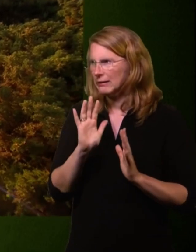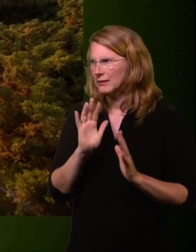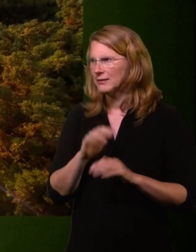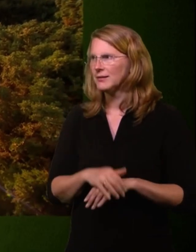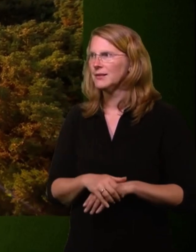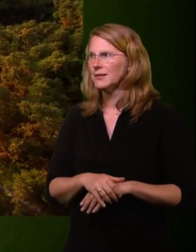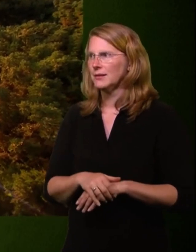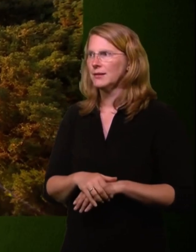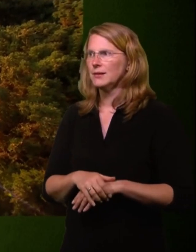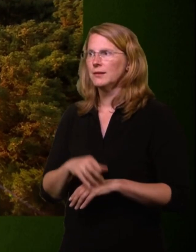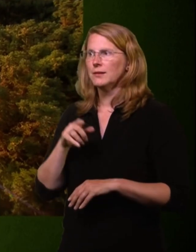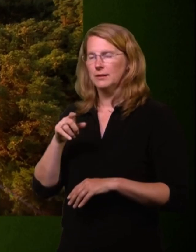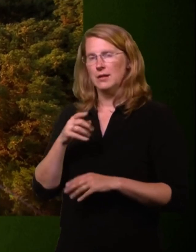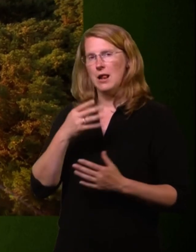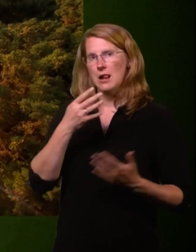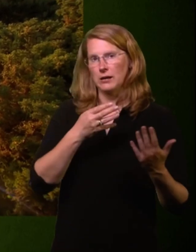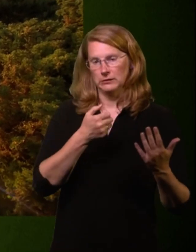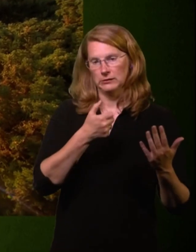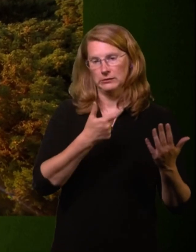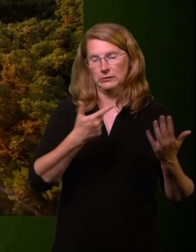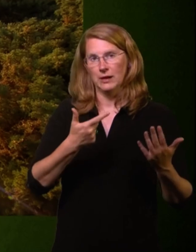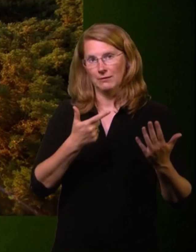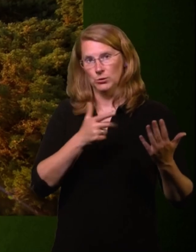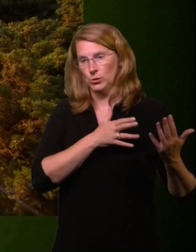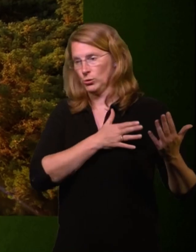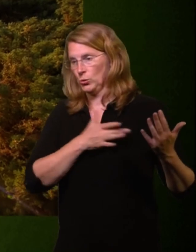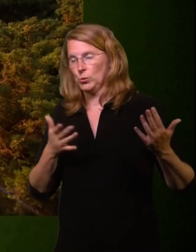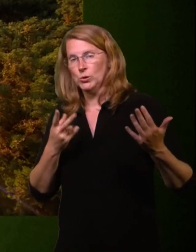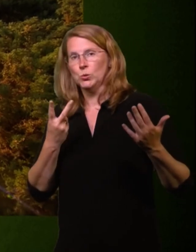seen a 92% decline between